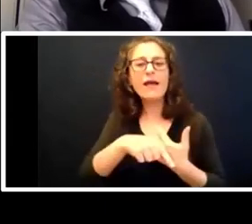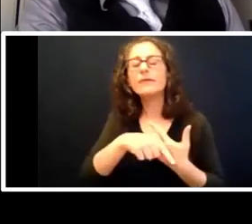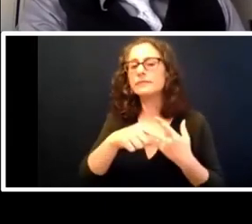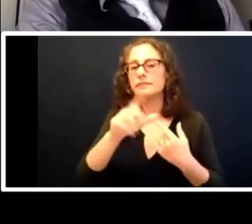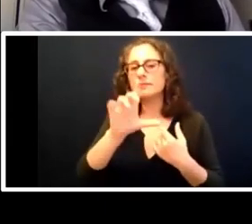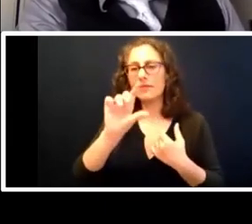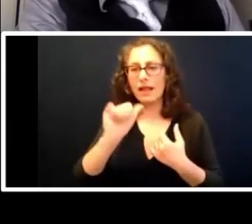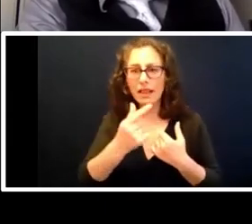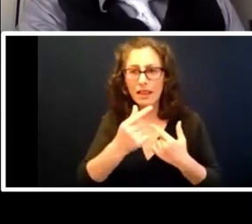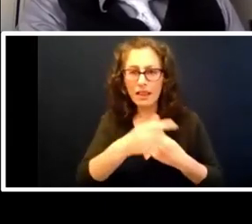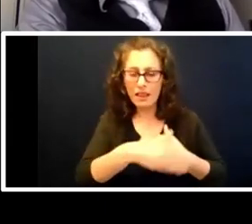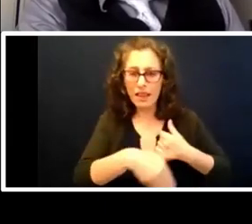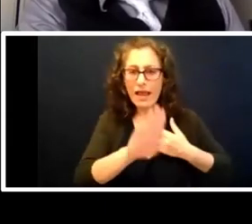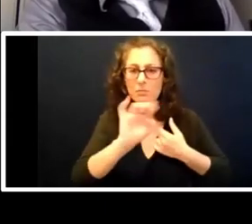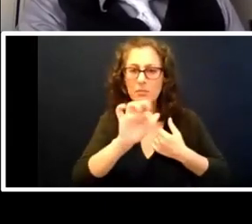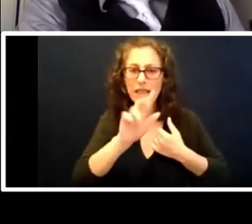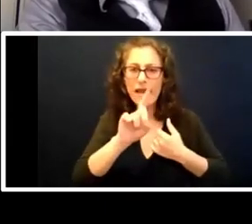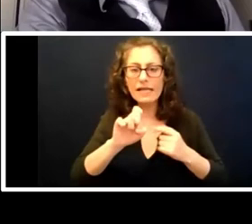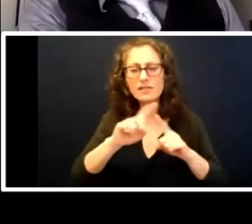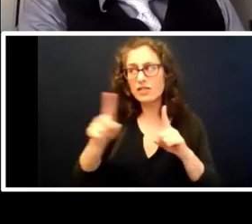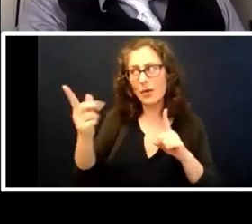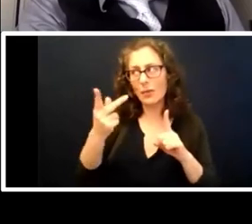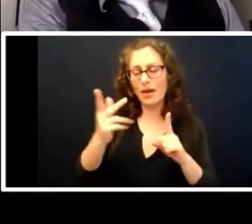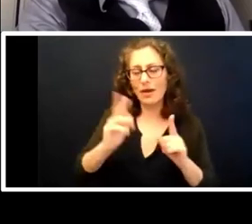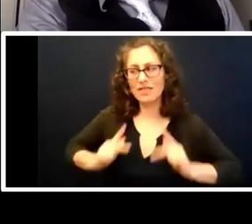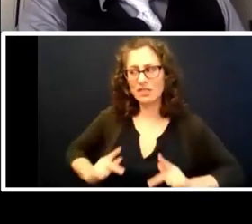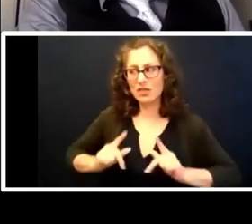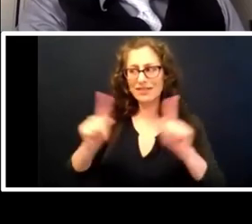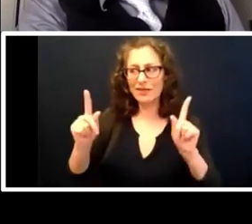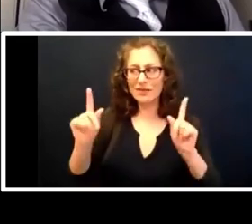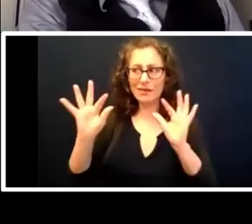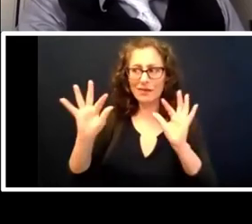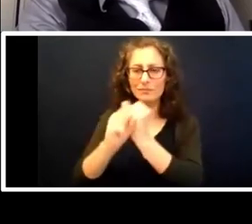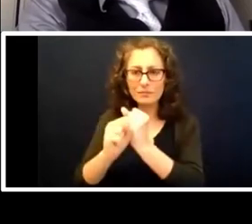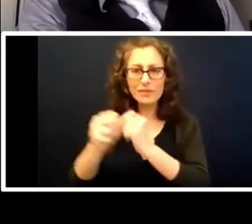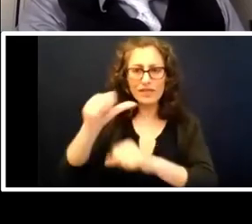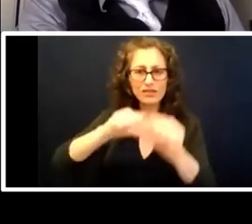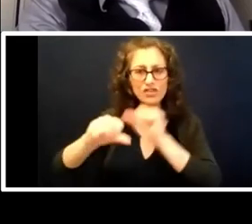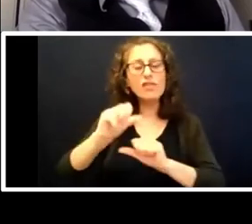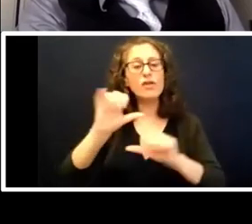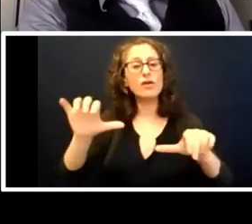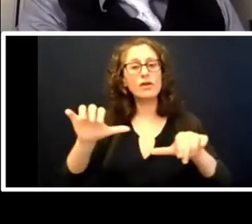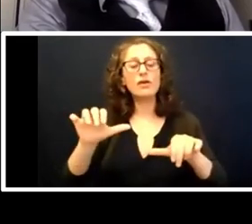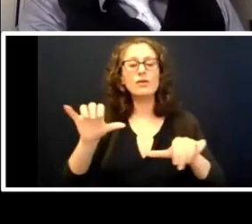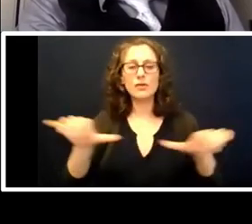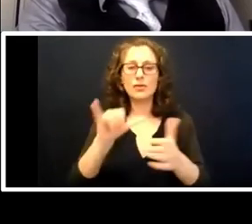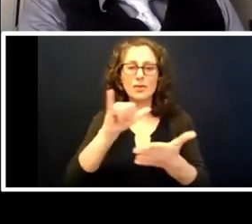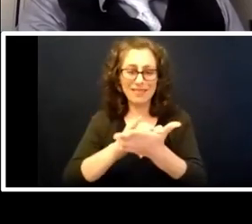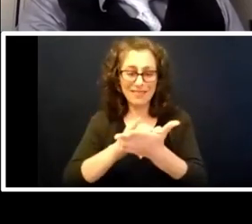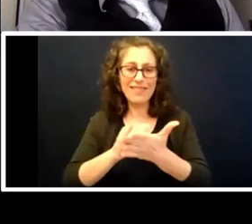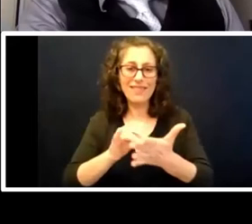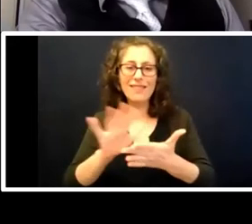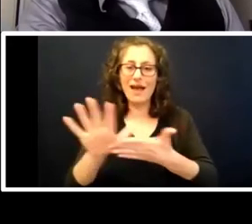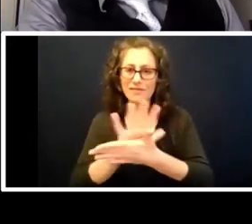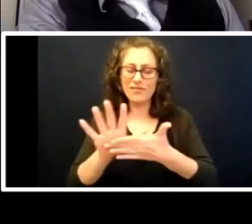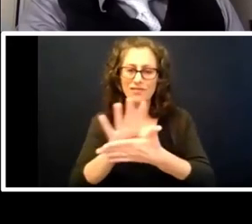physical differences sort of drew us together in the script. So doing that film made me want to, you know, keep